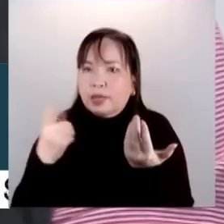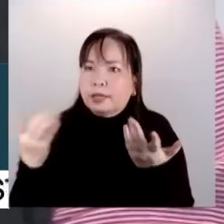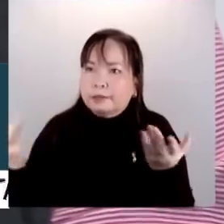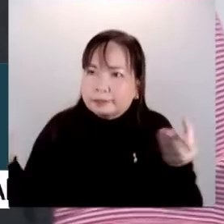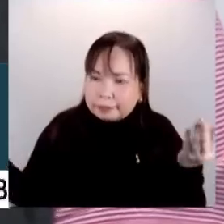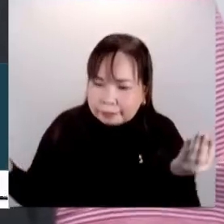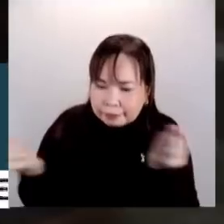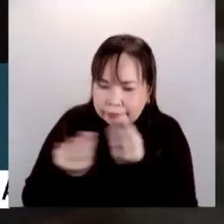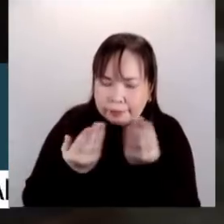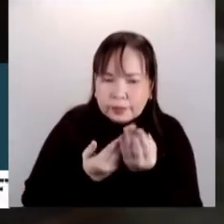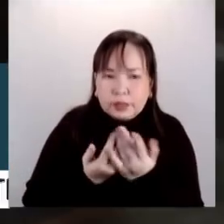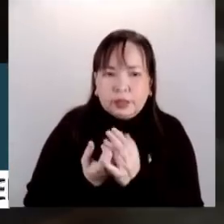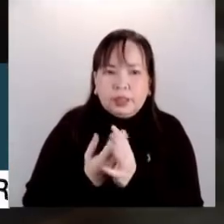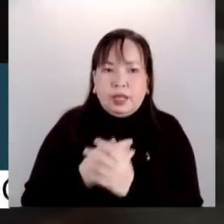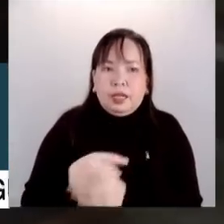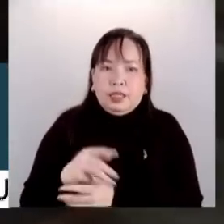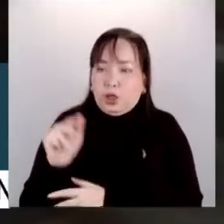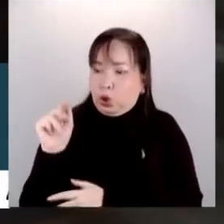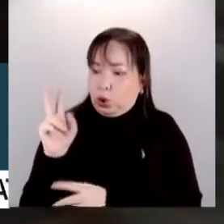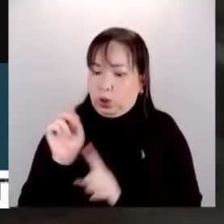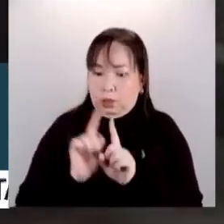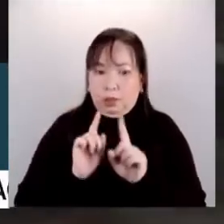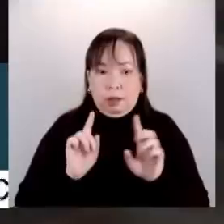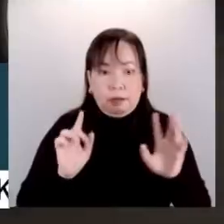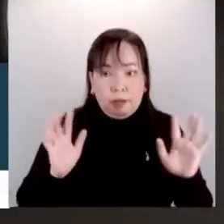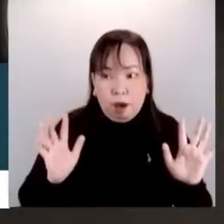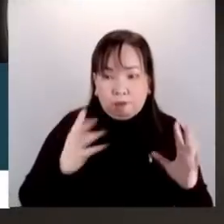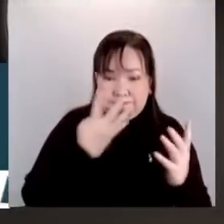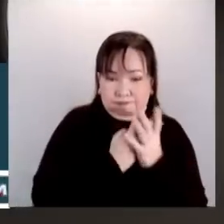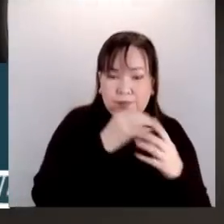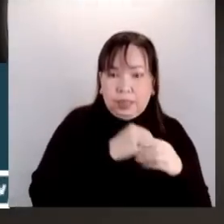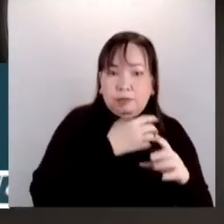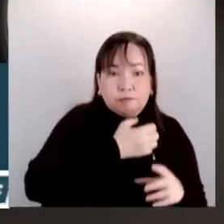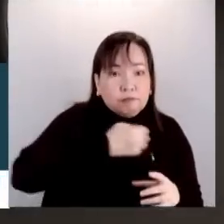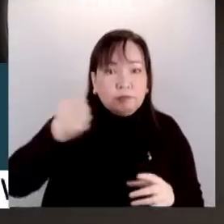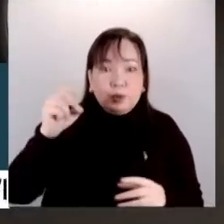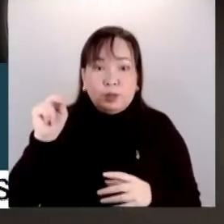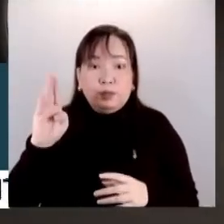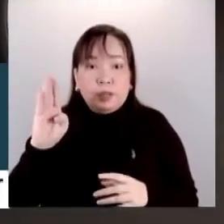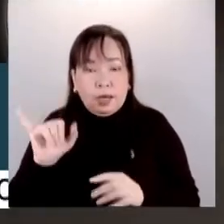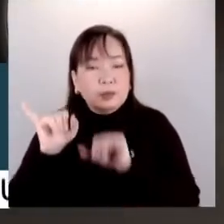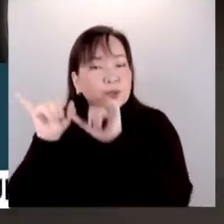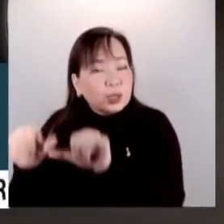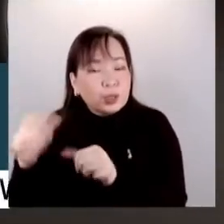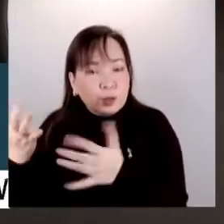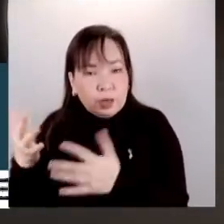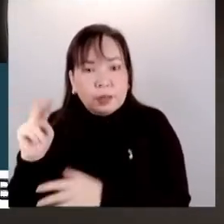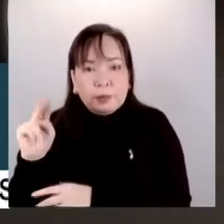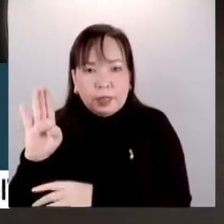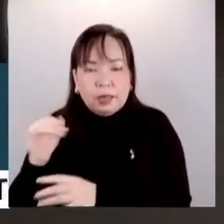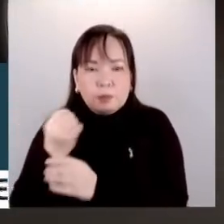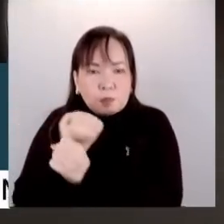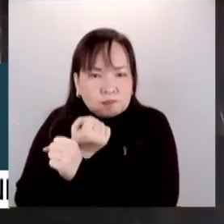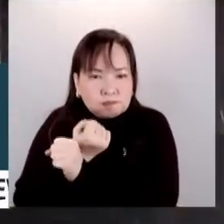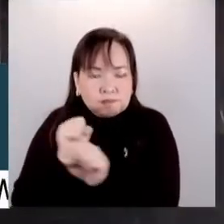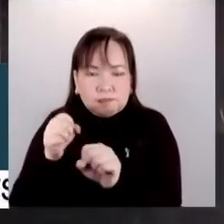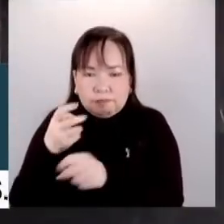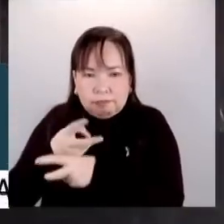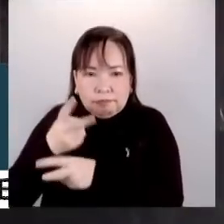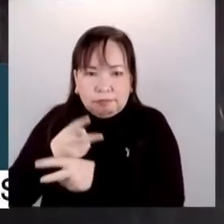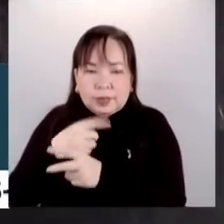Meanwhile, the 13 Bureau of Correction inmates who are now under NBI custody may stay at the NBI to address security concerns, according to